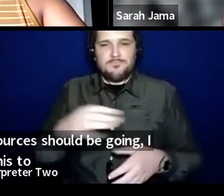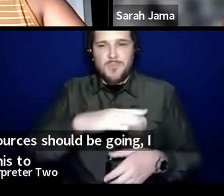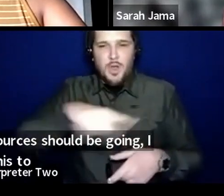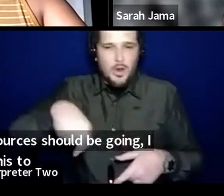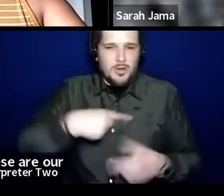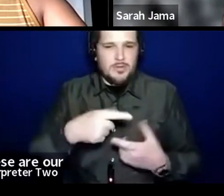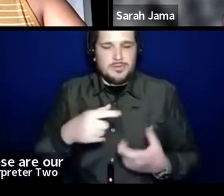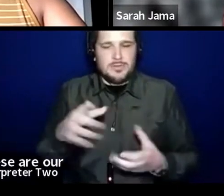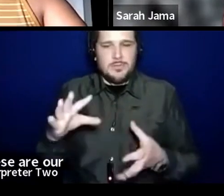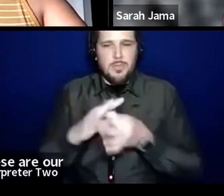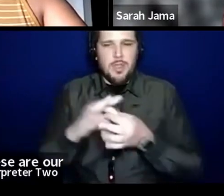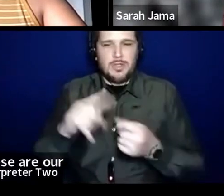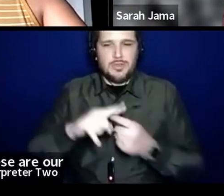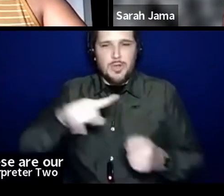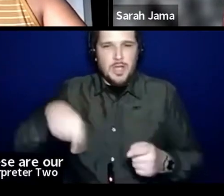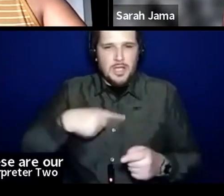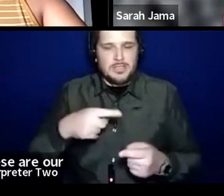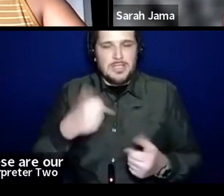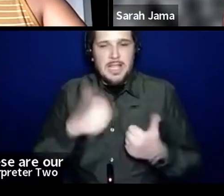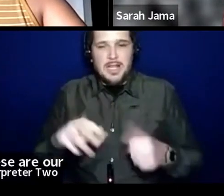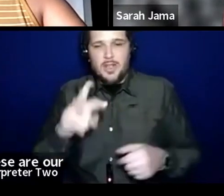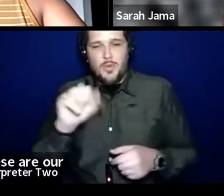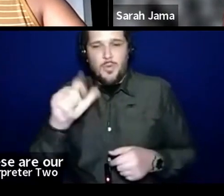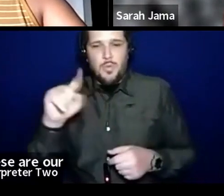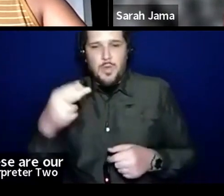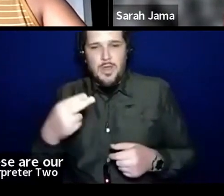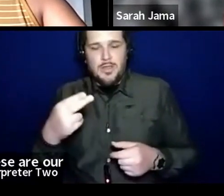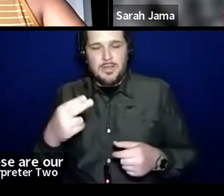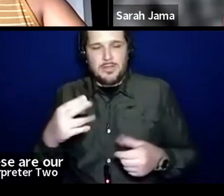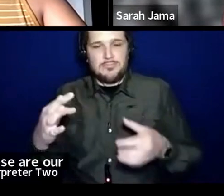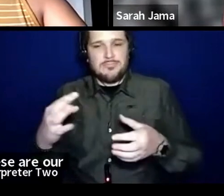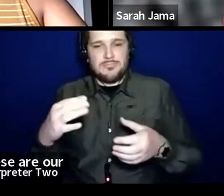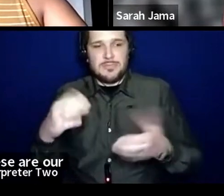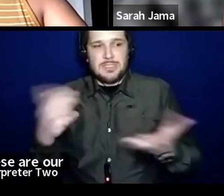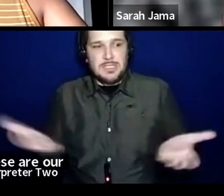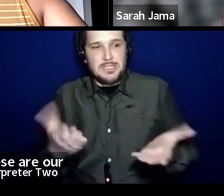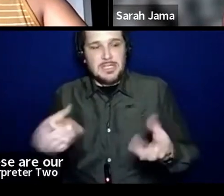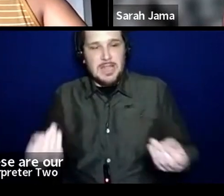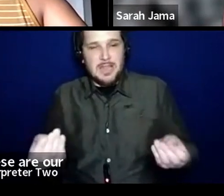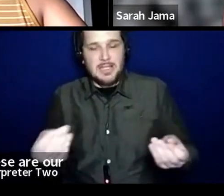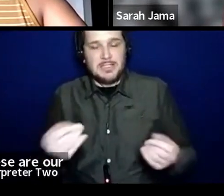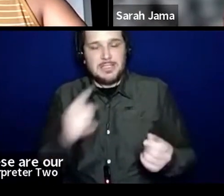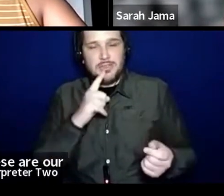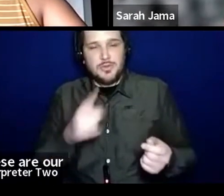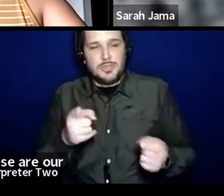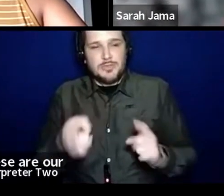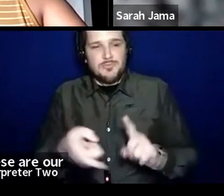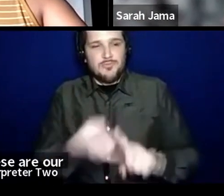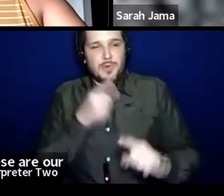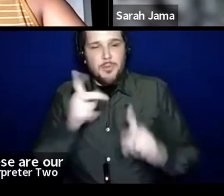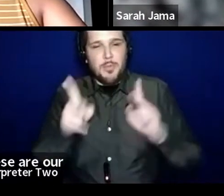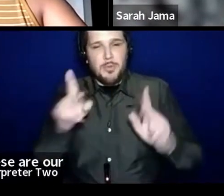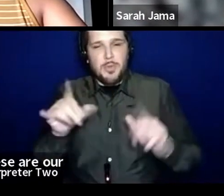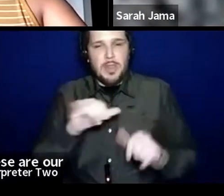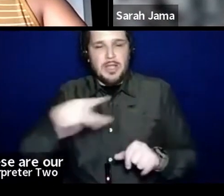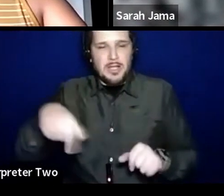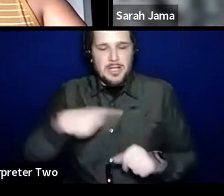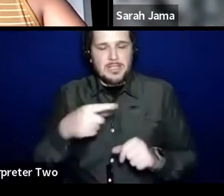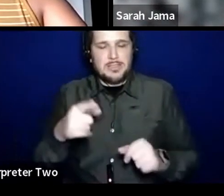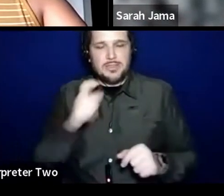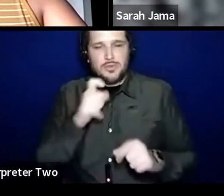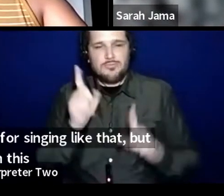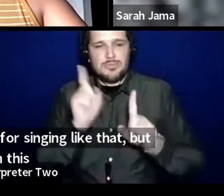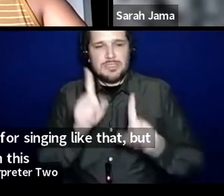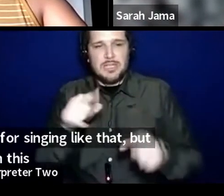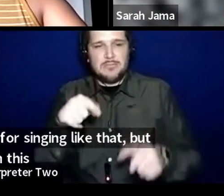us. Any wealth that exists in this land is a direct result of people like us that are attending this and that are